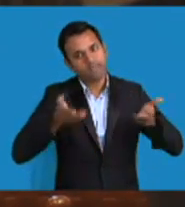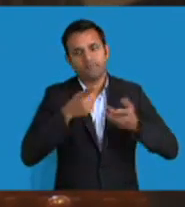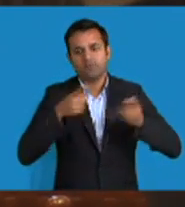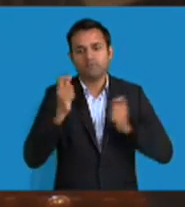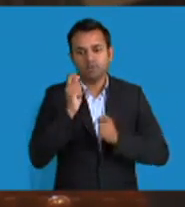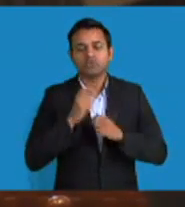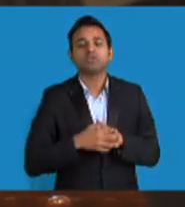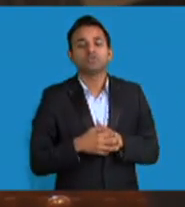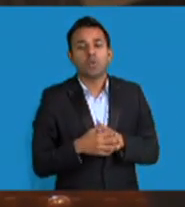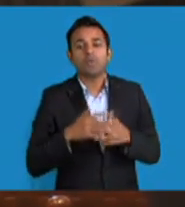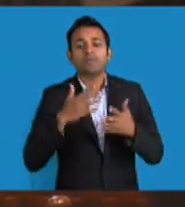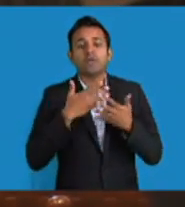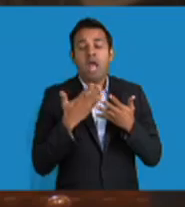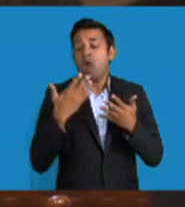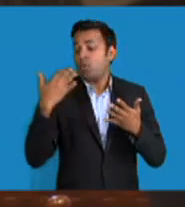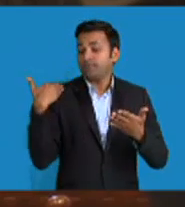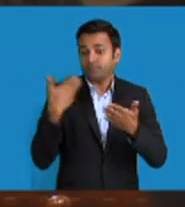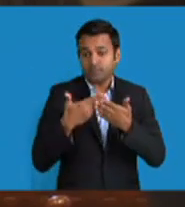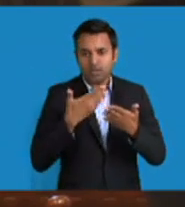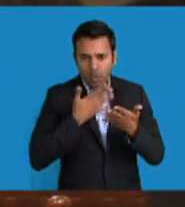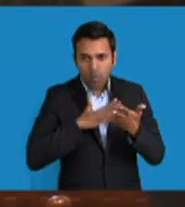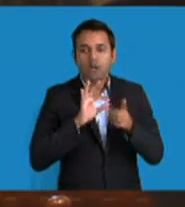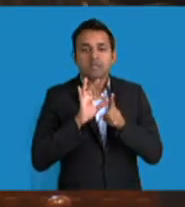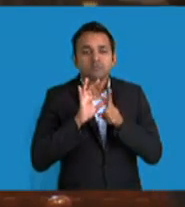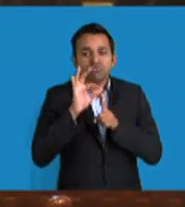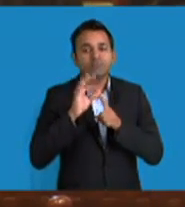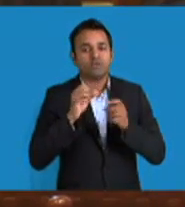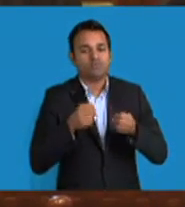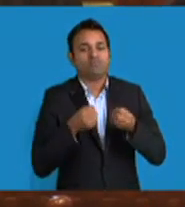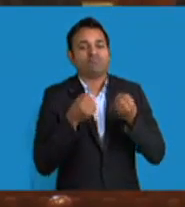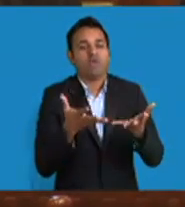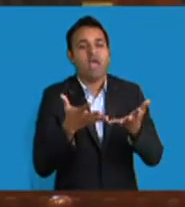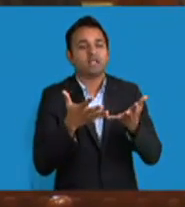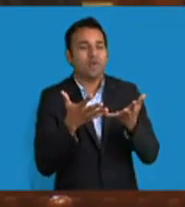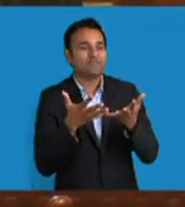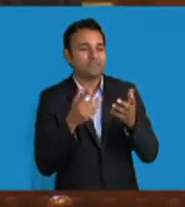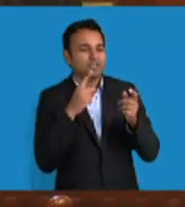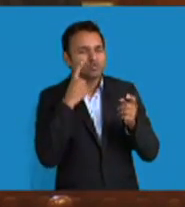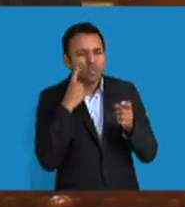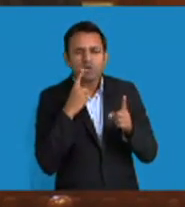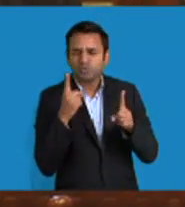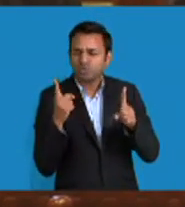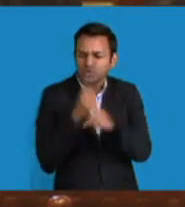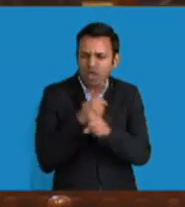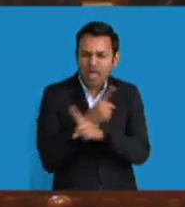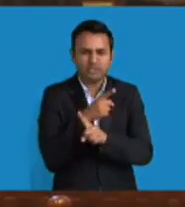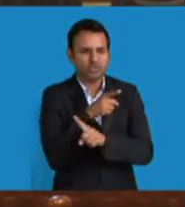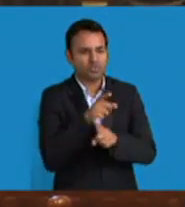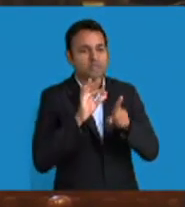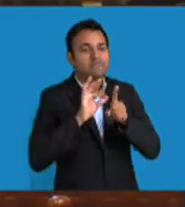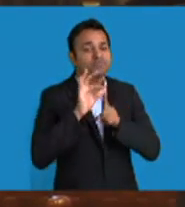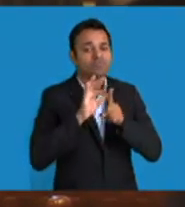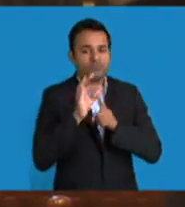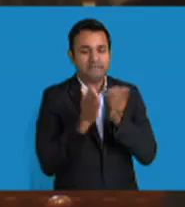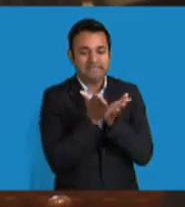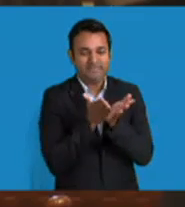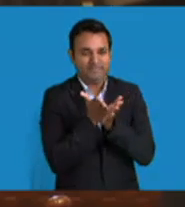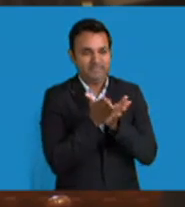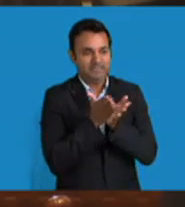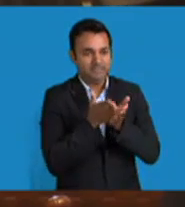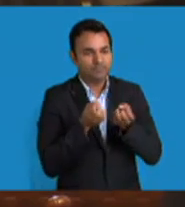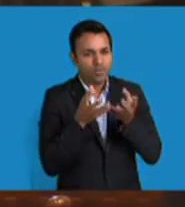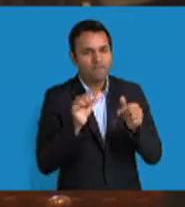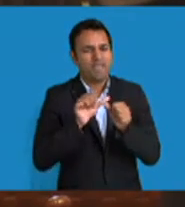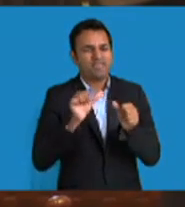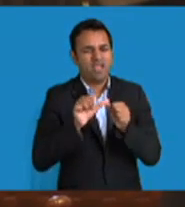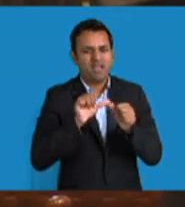impacts. Appreciating that, we are also aware that there are opportunities to improve our services and the ongoing challenges